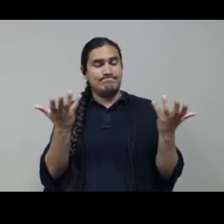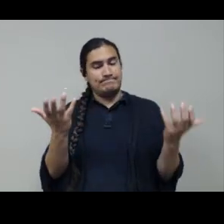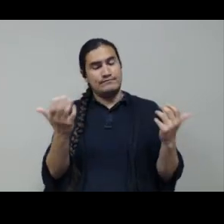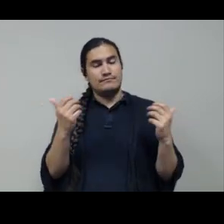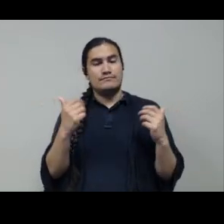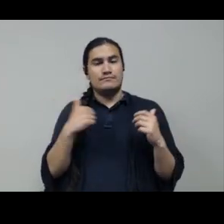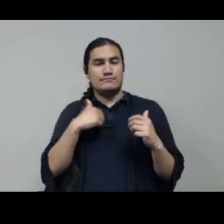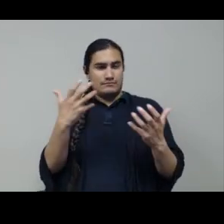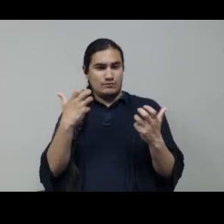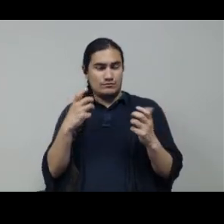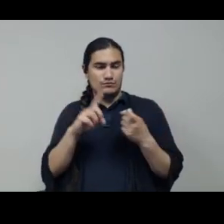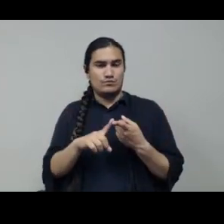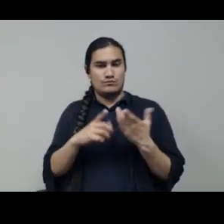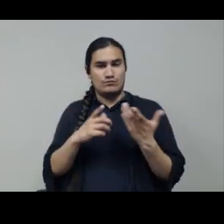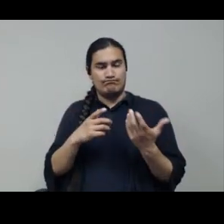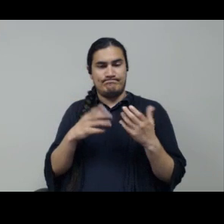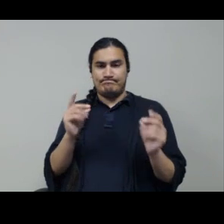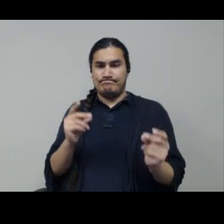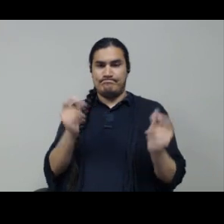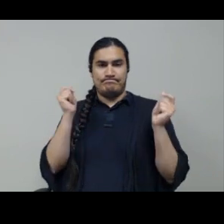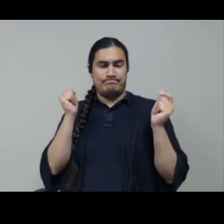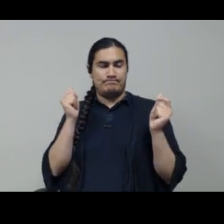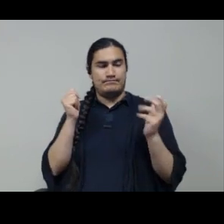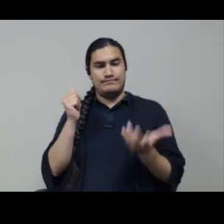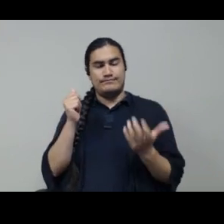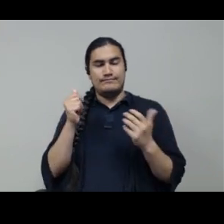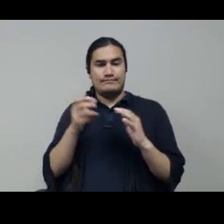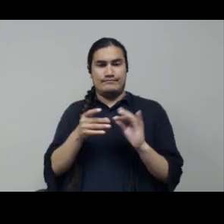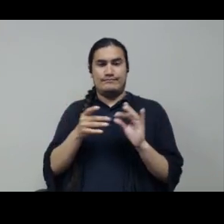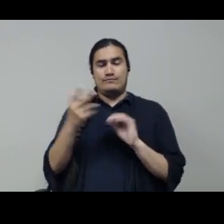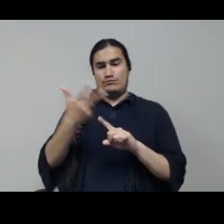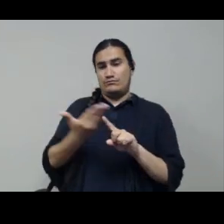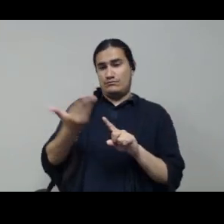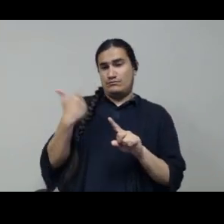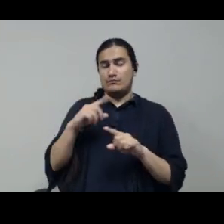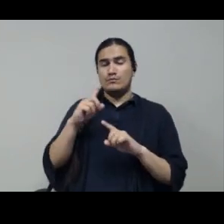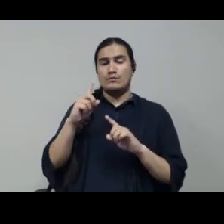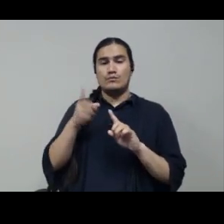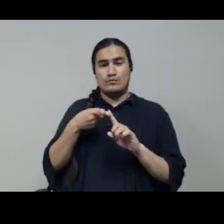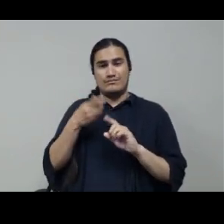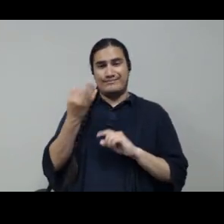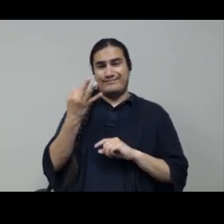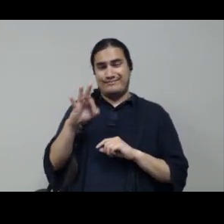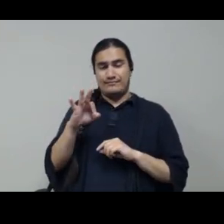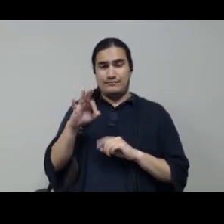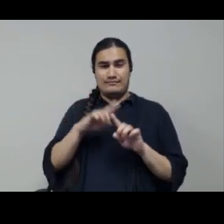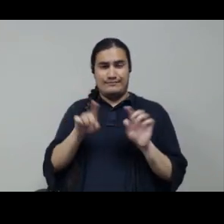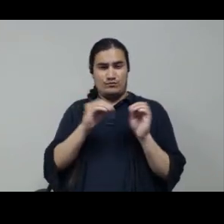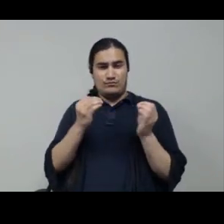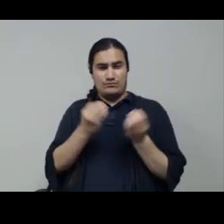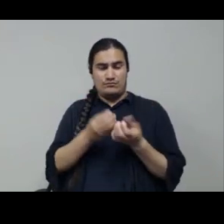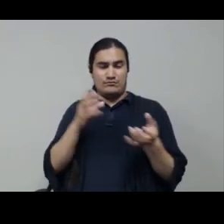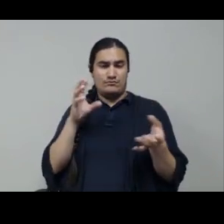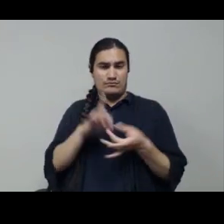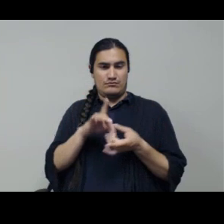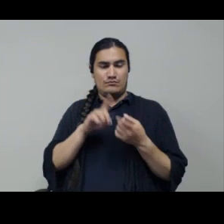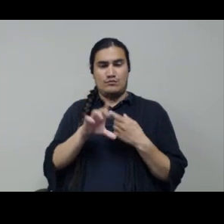wanted to just quickly say that 3 months ago, when 19 organizations that are part of Climate